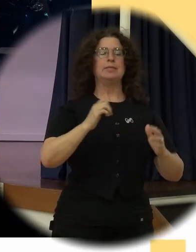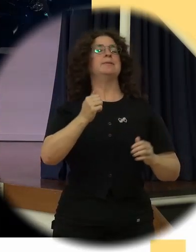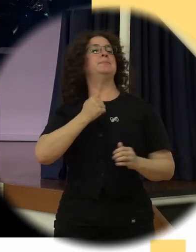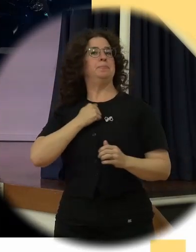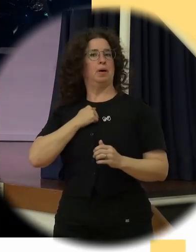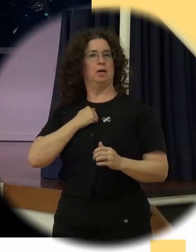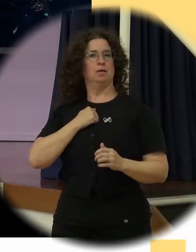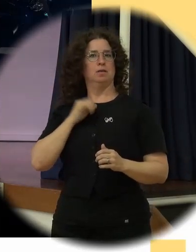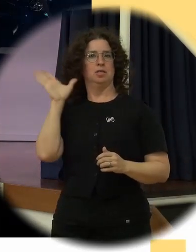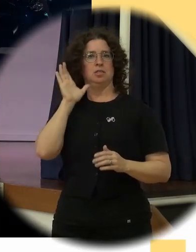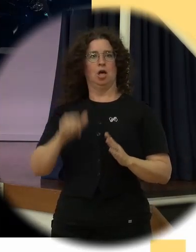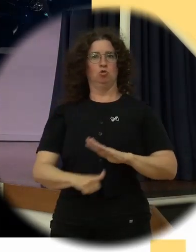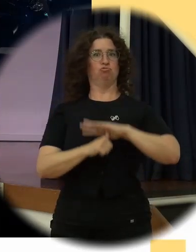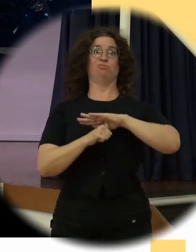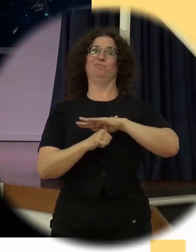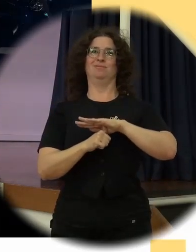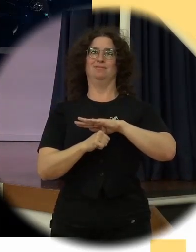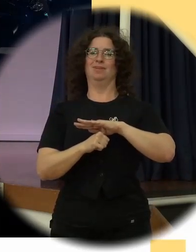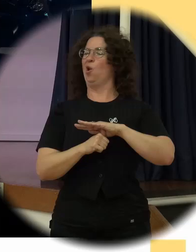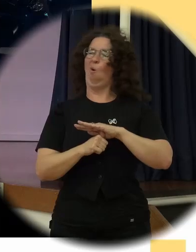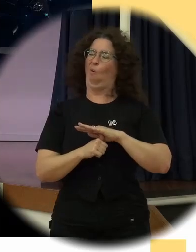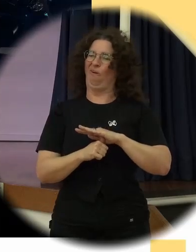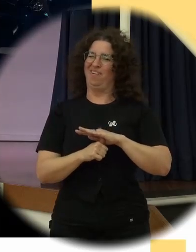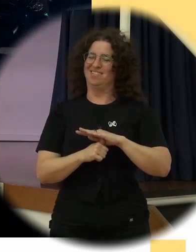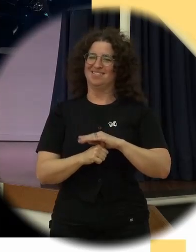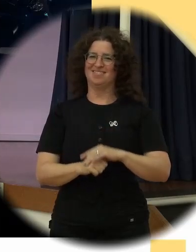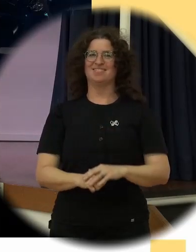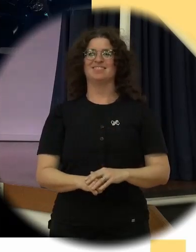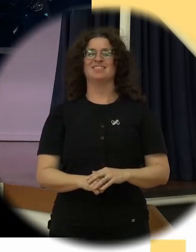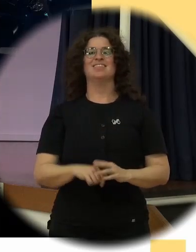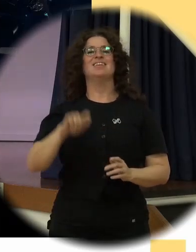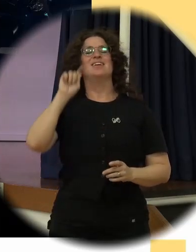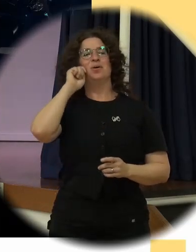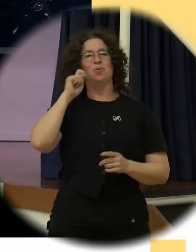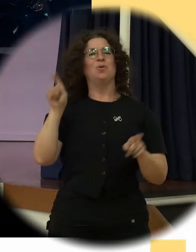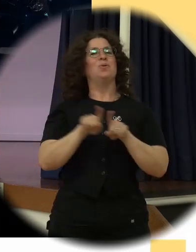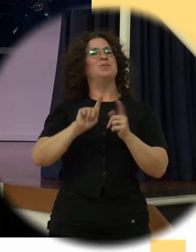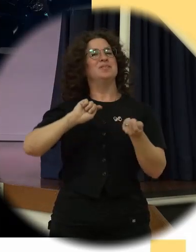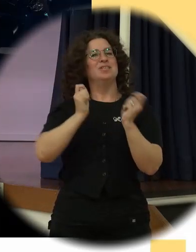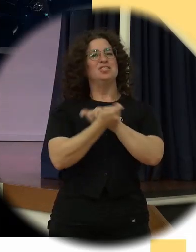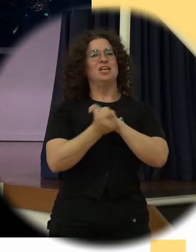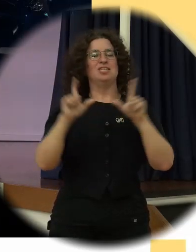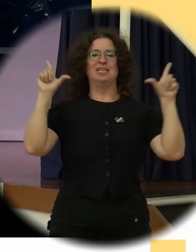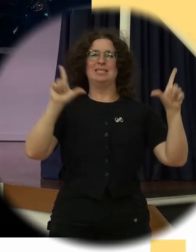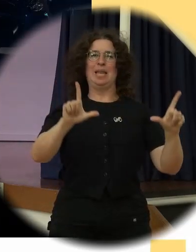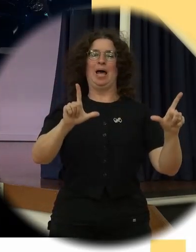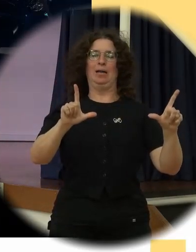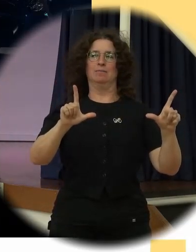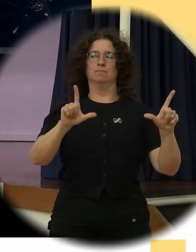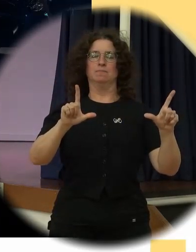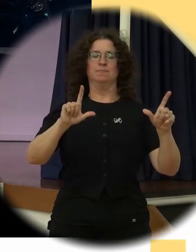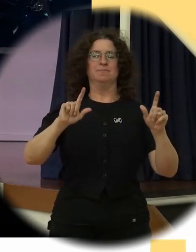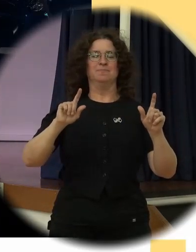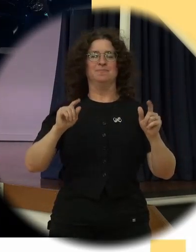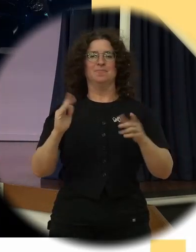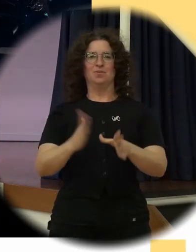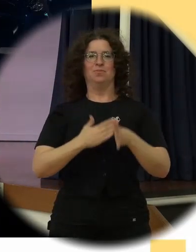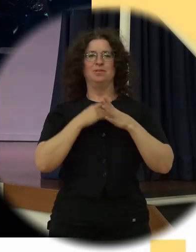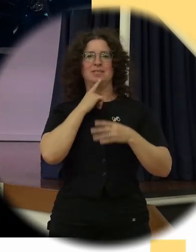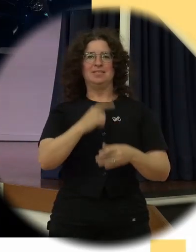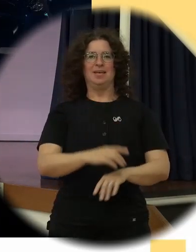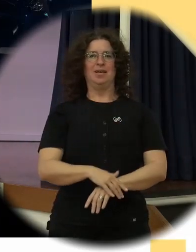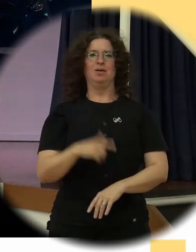sounds impressive. It's not all that tough. I'm also going to change what my slides originally said, because